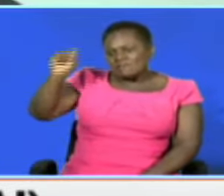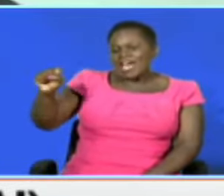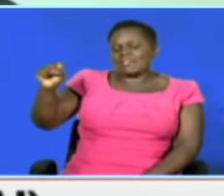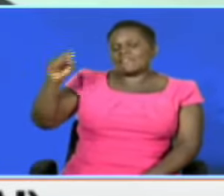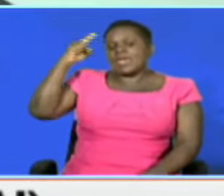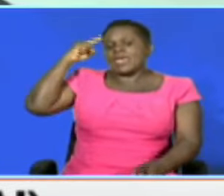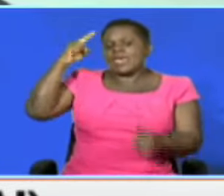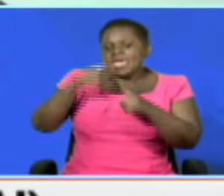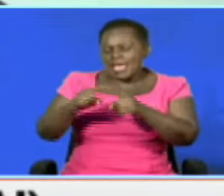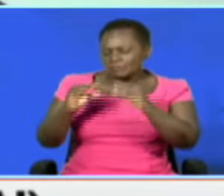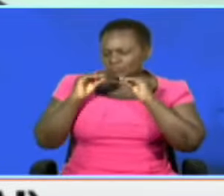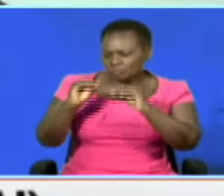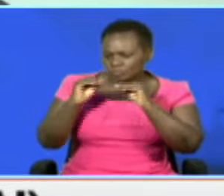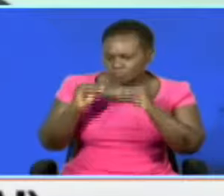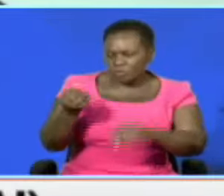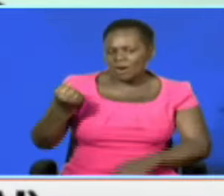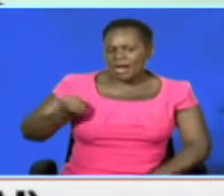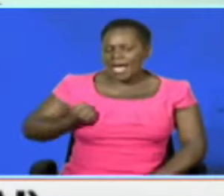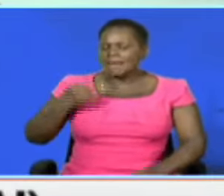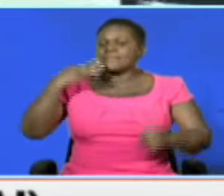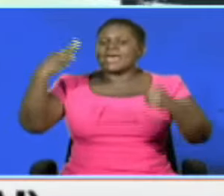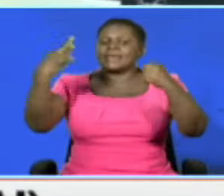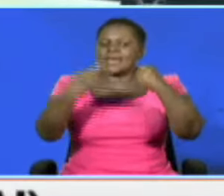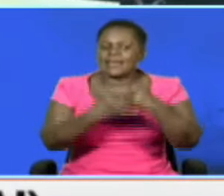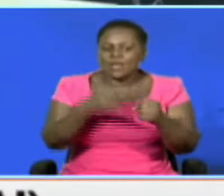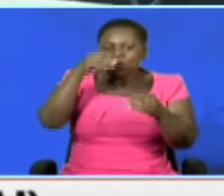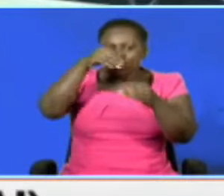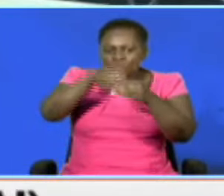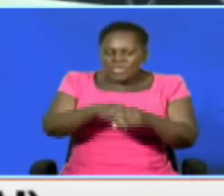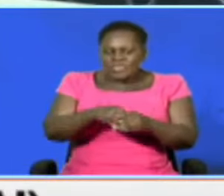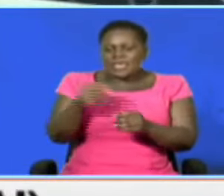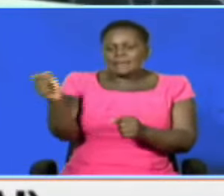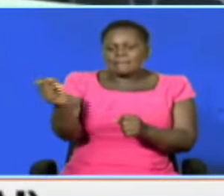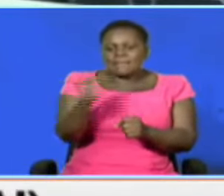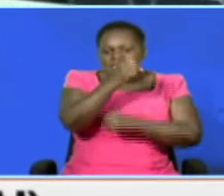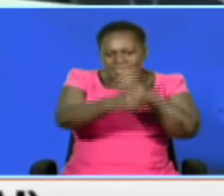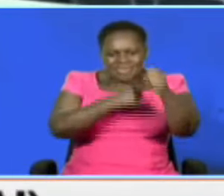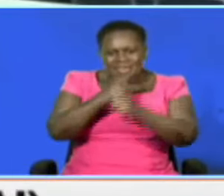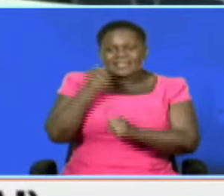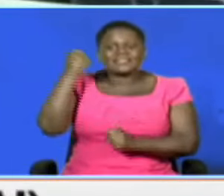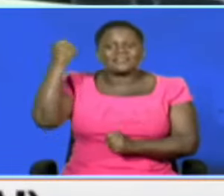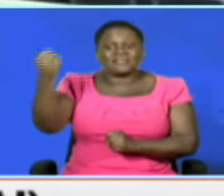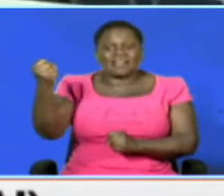kwa lengo la kutoa mafunzo kwa wasichana 800 ndani ya kipindi cha miaka 5.